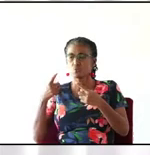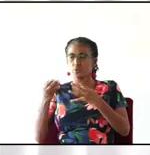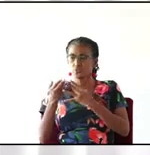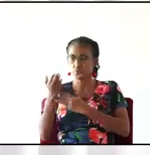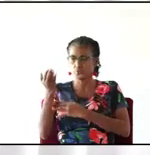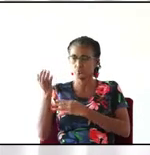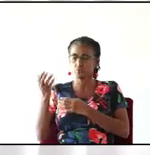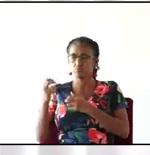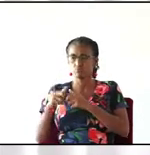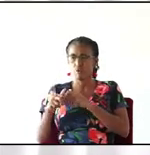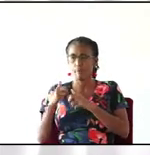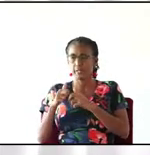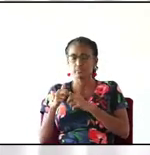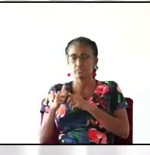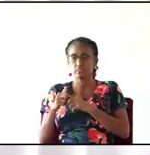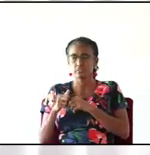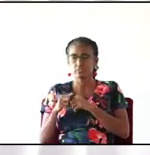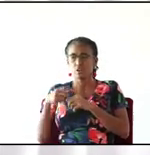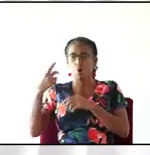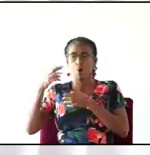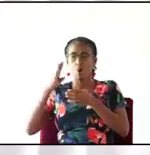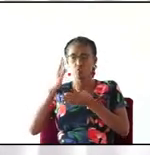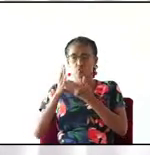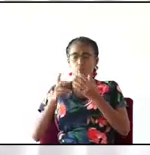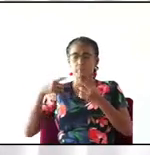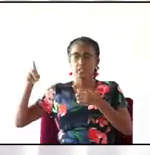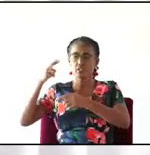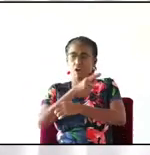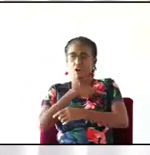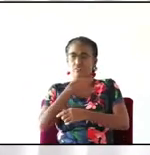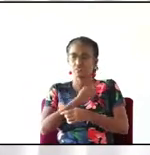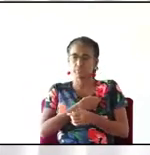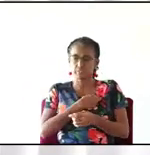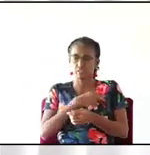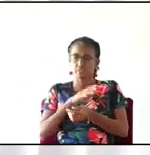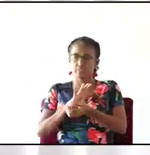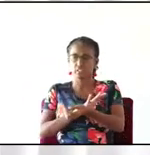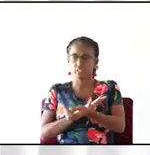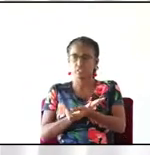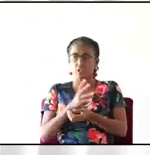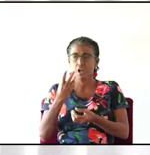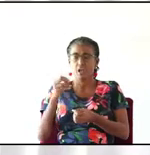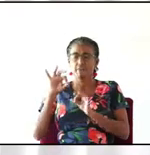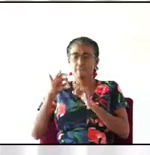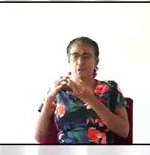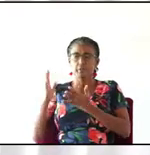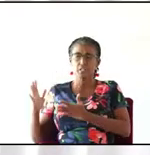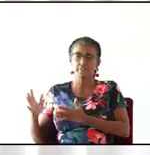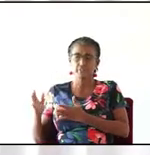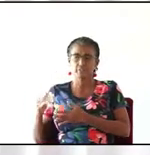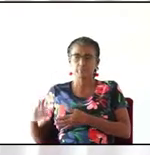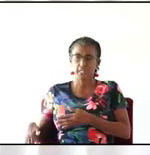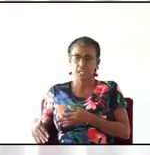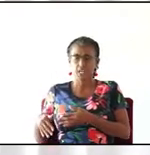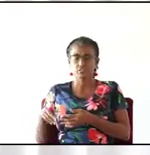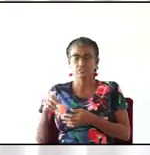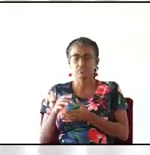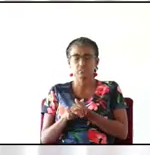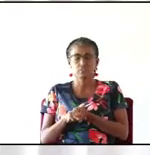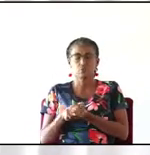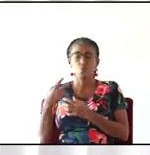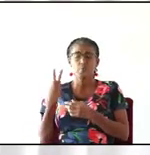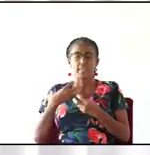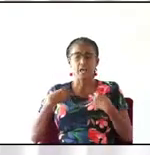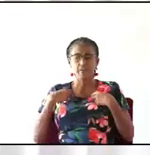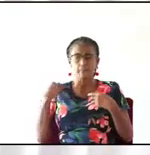We have members who have been afflicted and have passed on, and the family members are left behind. And we have members who have